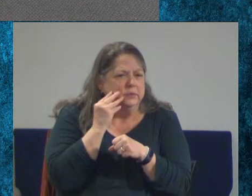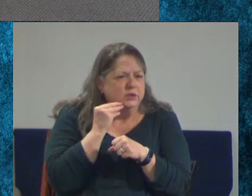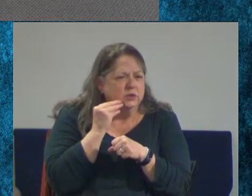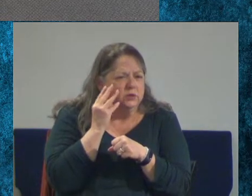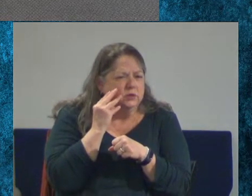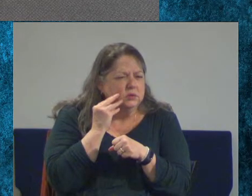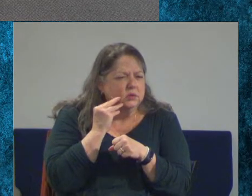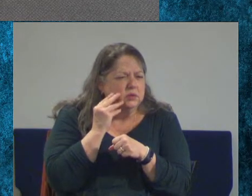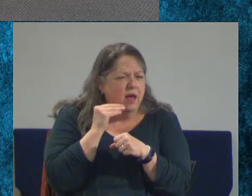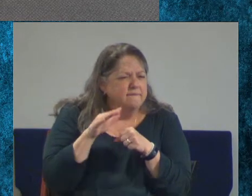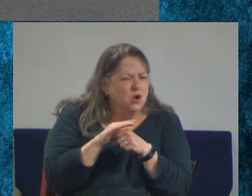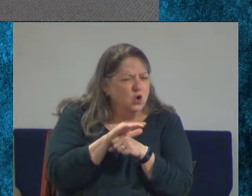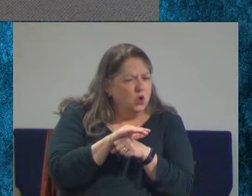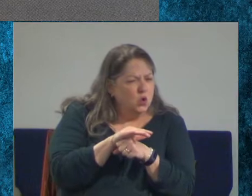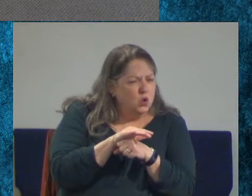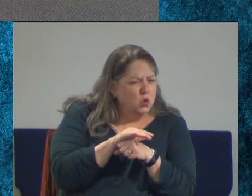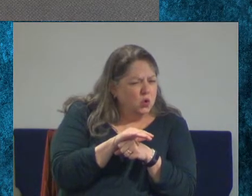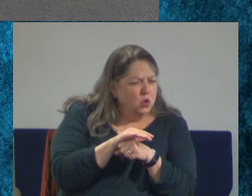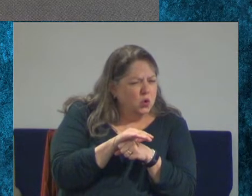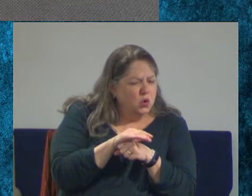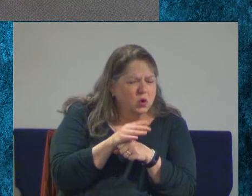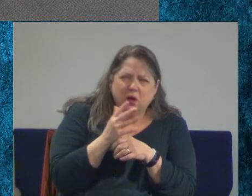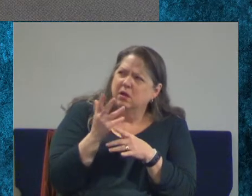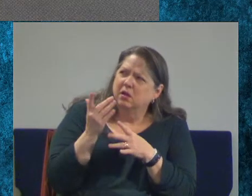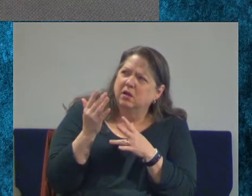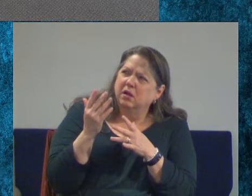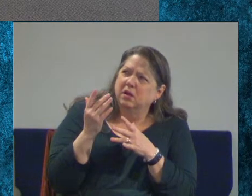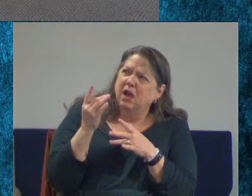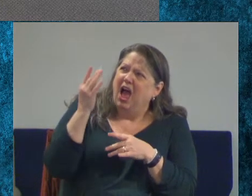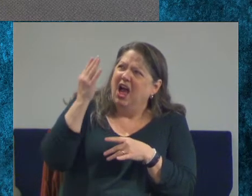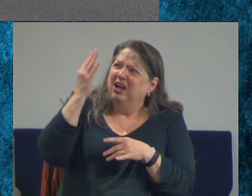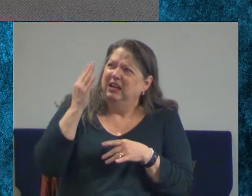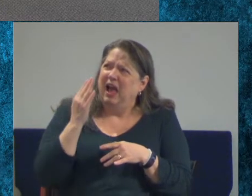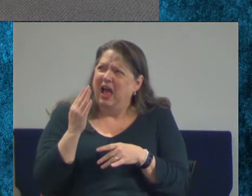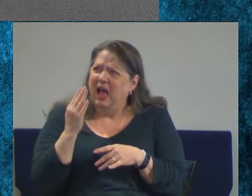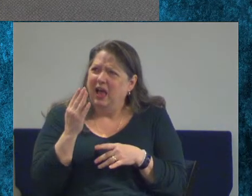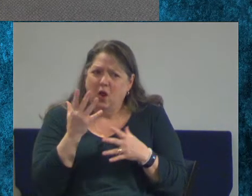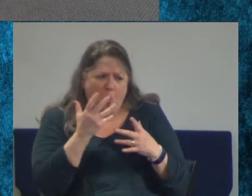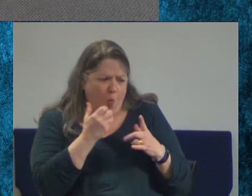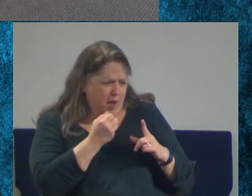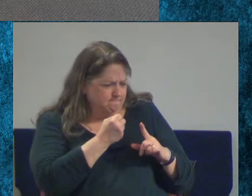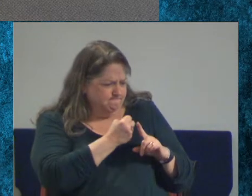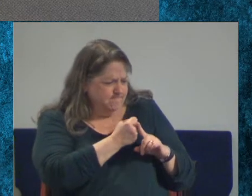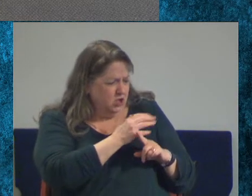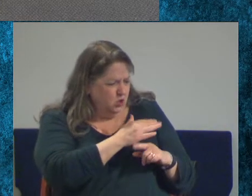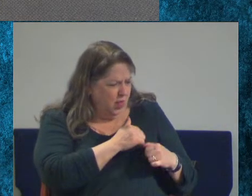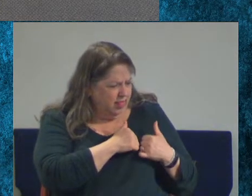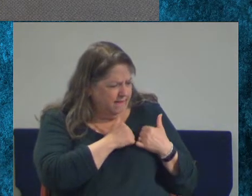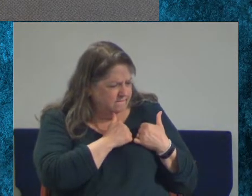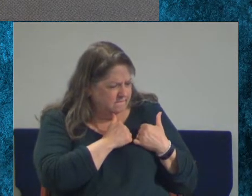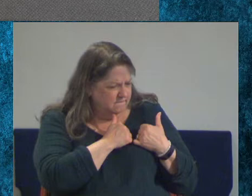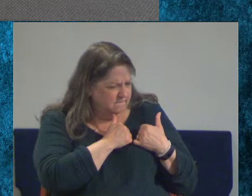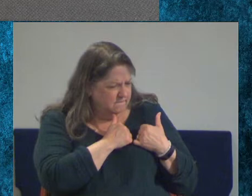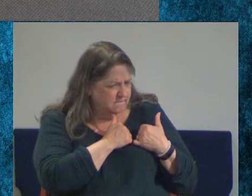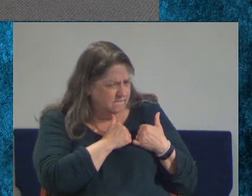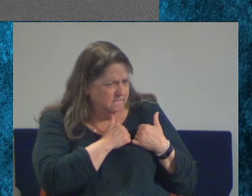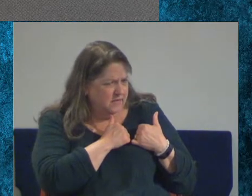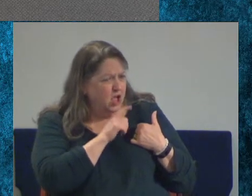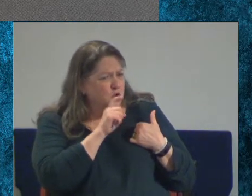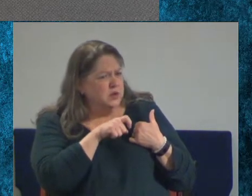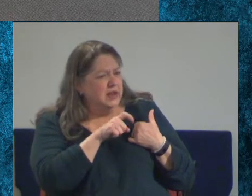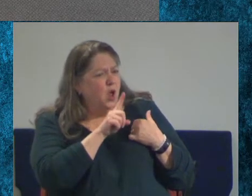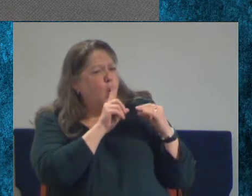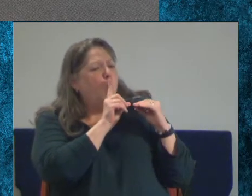the full product of what God ultimately wants to do in your life. So he's saying there is room for